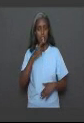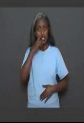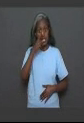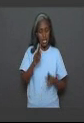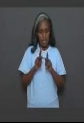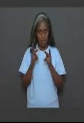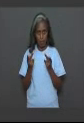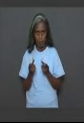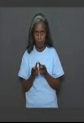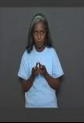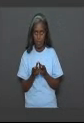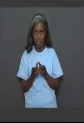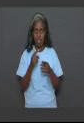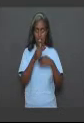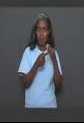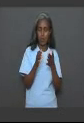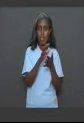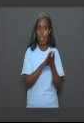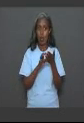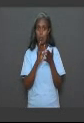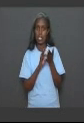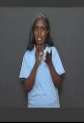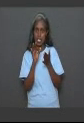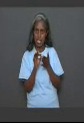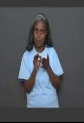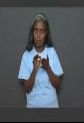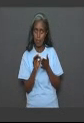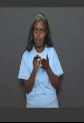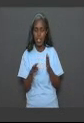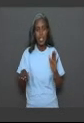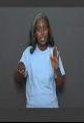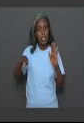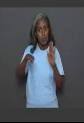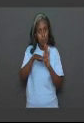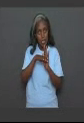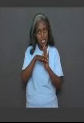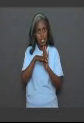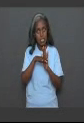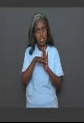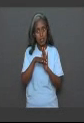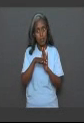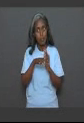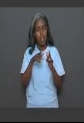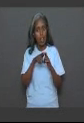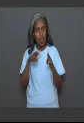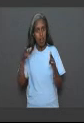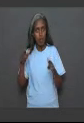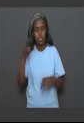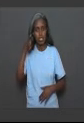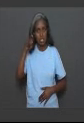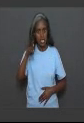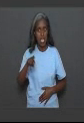The real part of a complex number is represented along